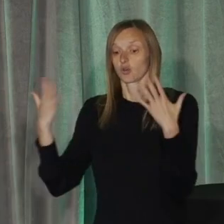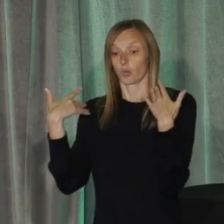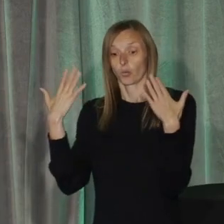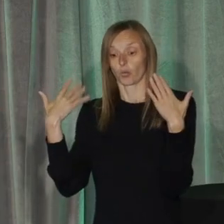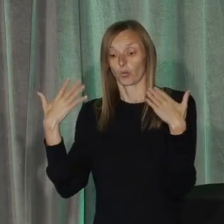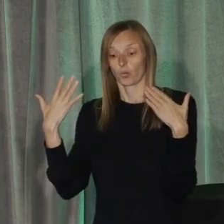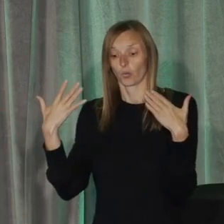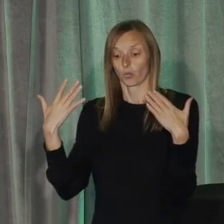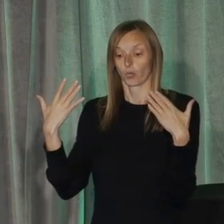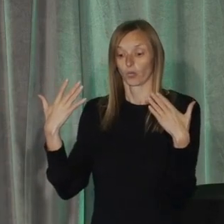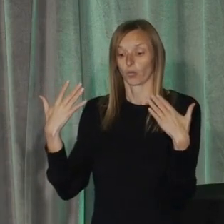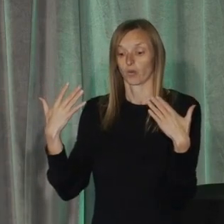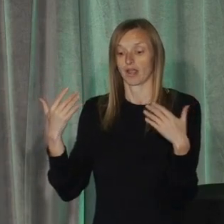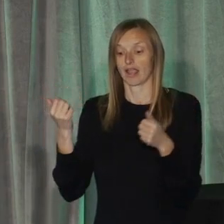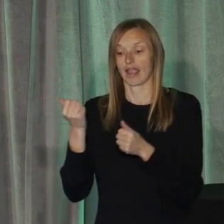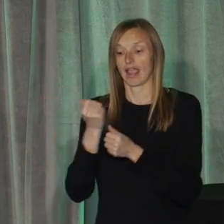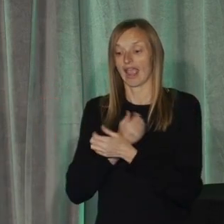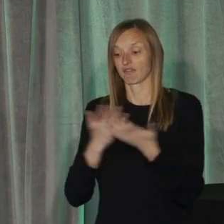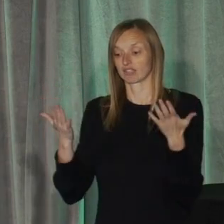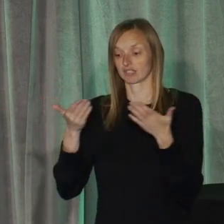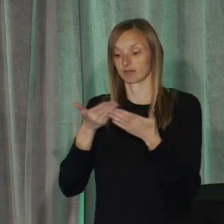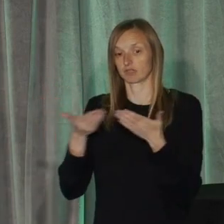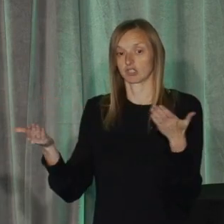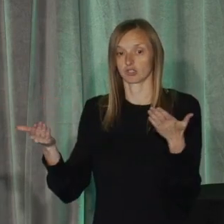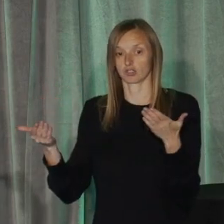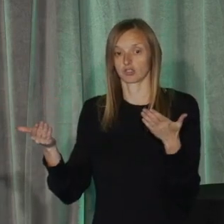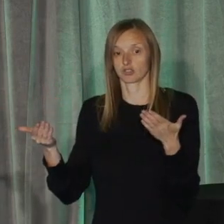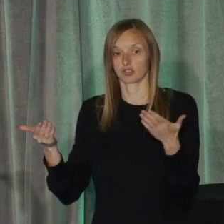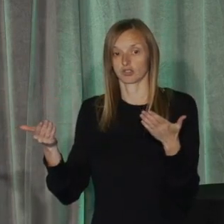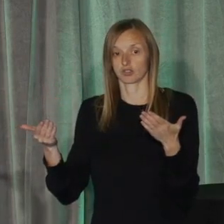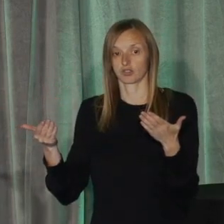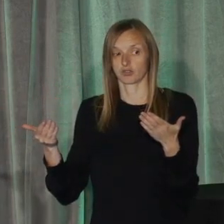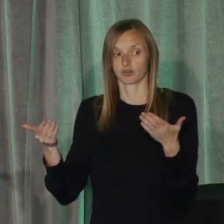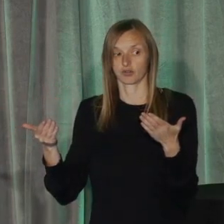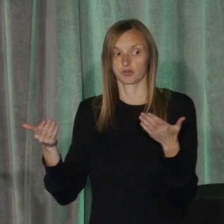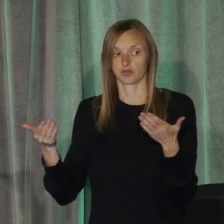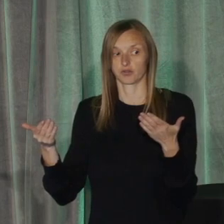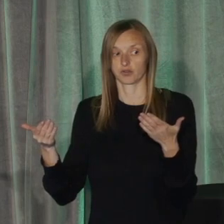bringing, every single material has its load